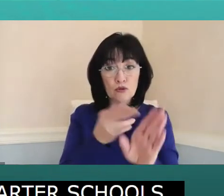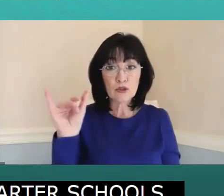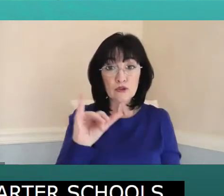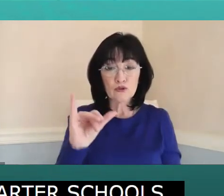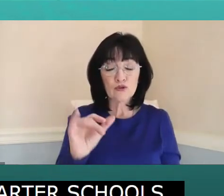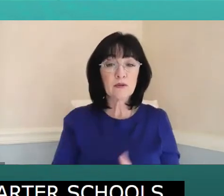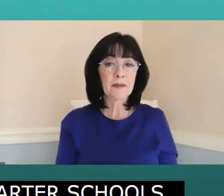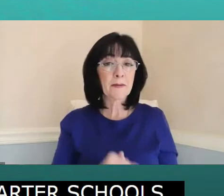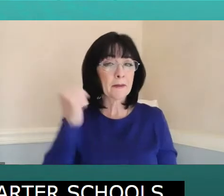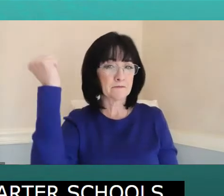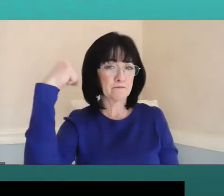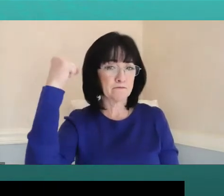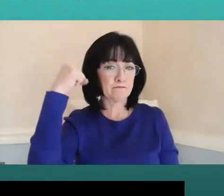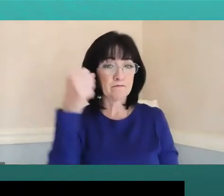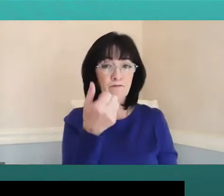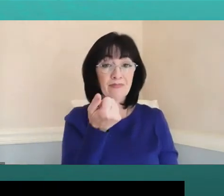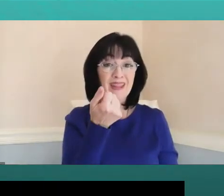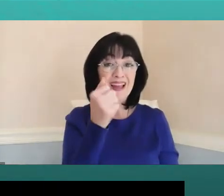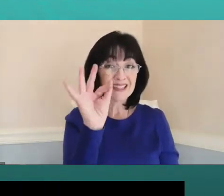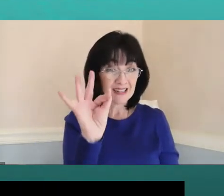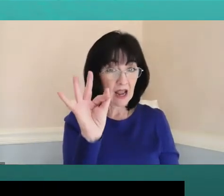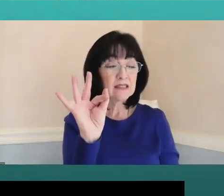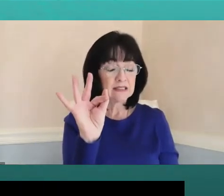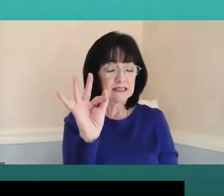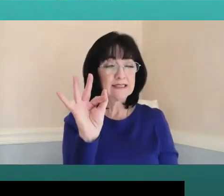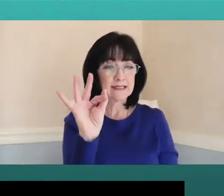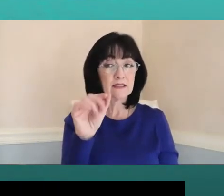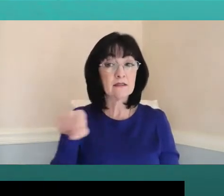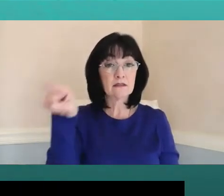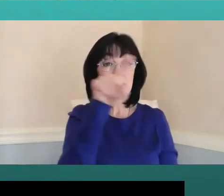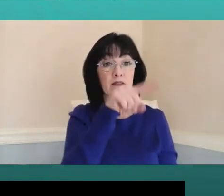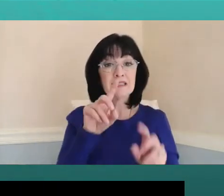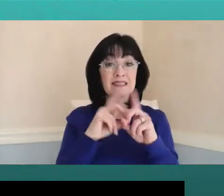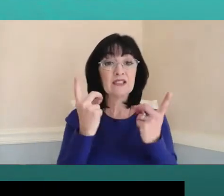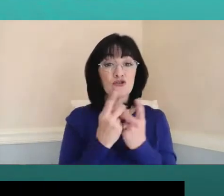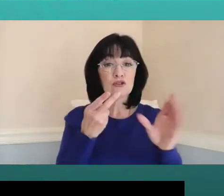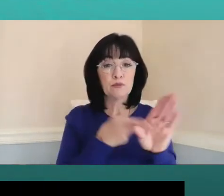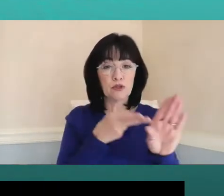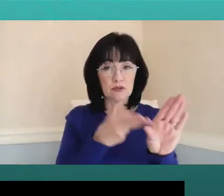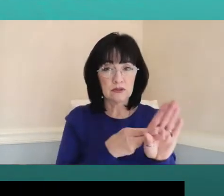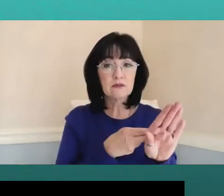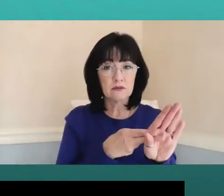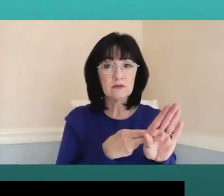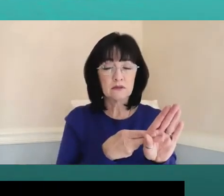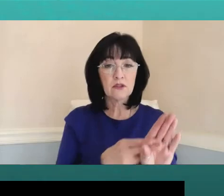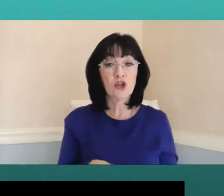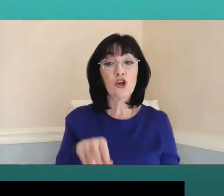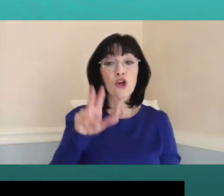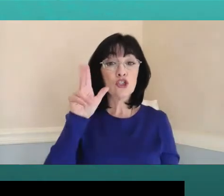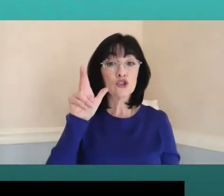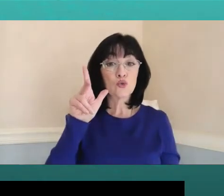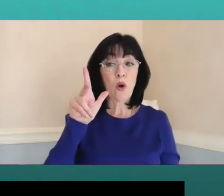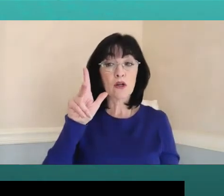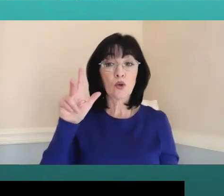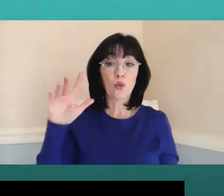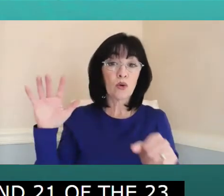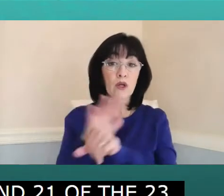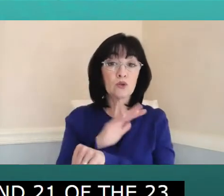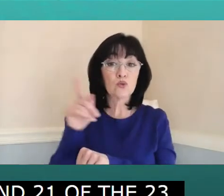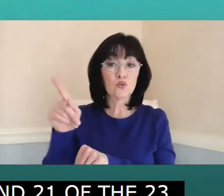19 of the 19 districts are participating, and 21 of the 23 charter schools are a part of this for the